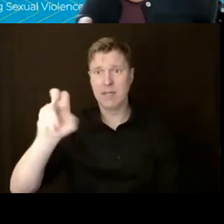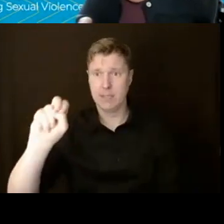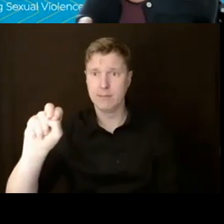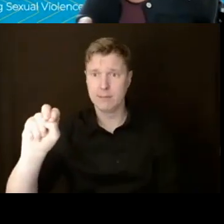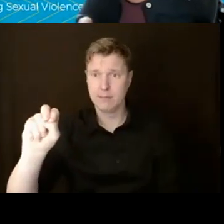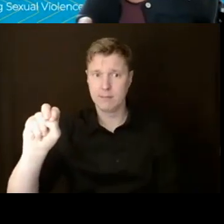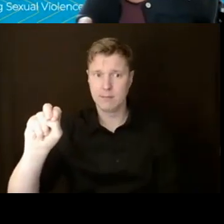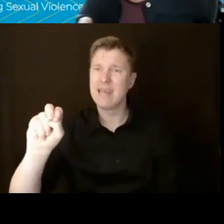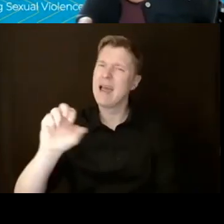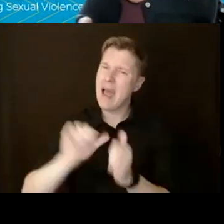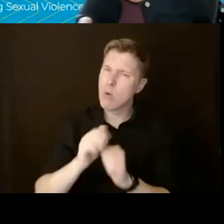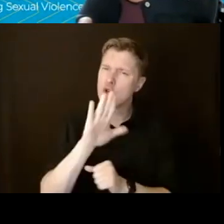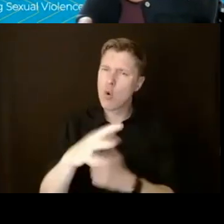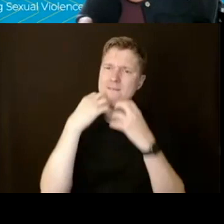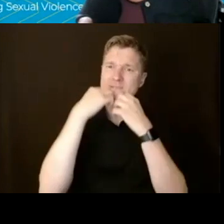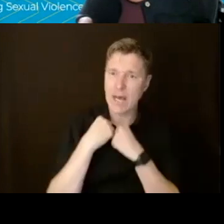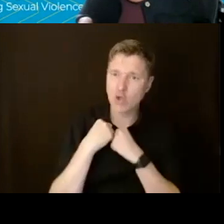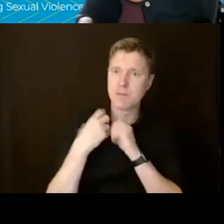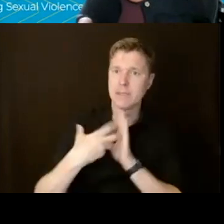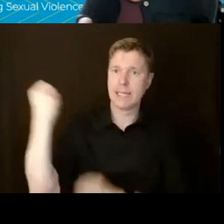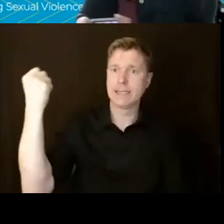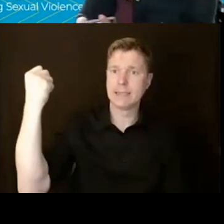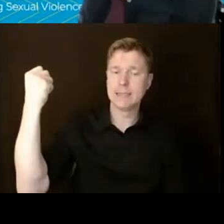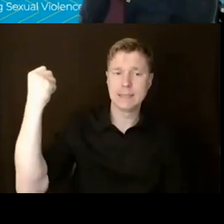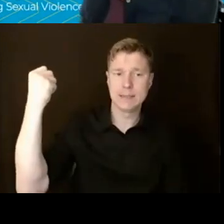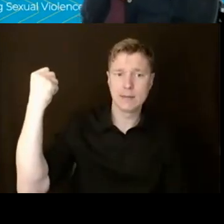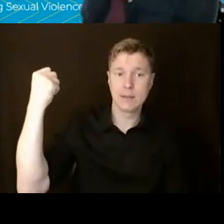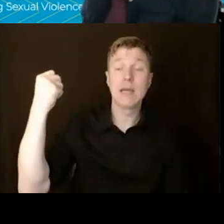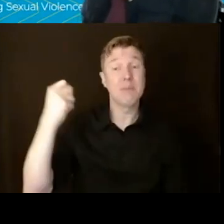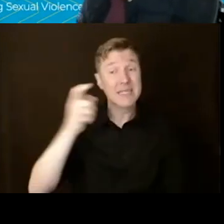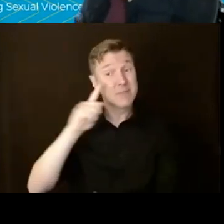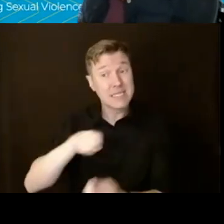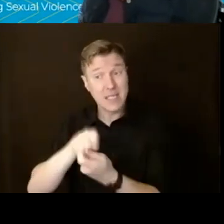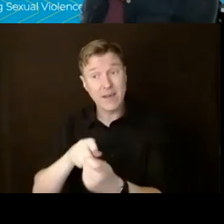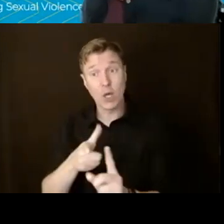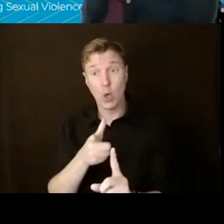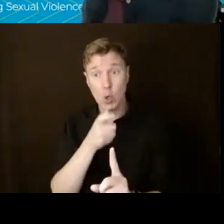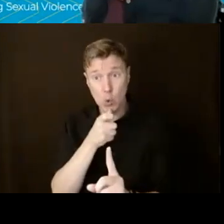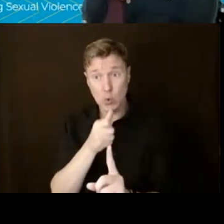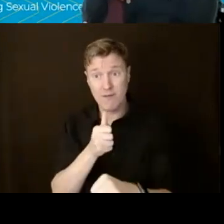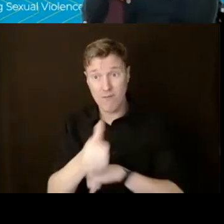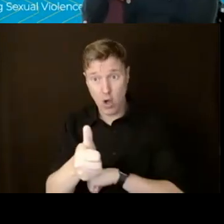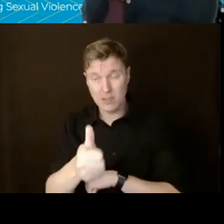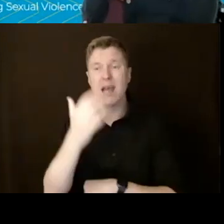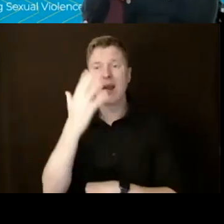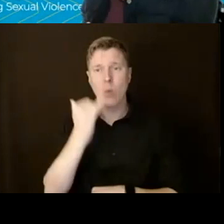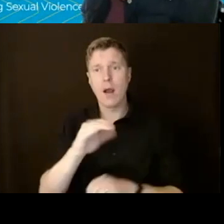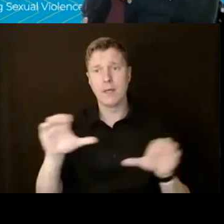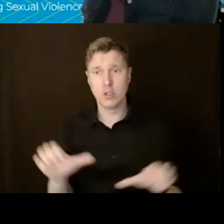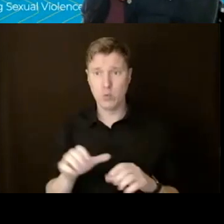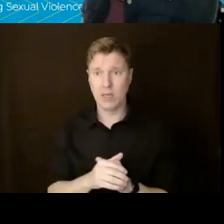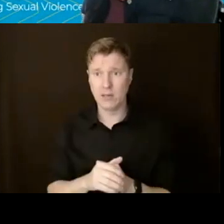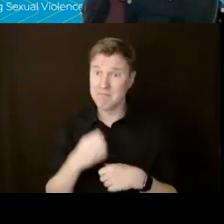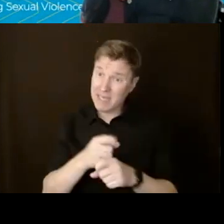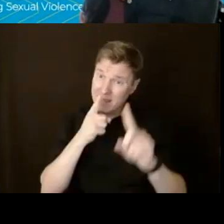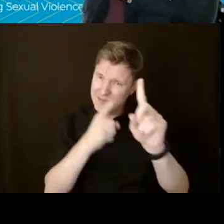values being violated? Be explicit about the who is at fault and why are they doing it? Name the intent, right?